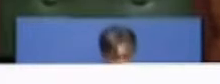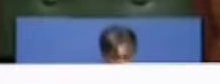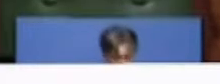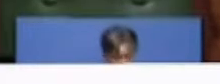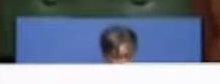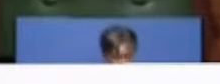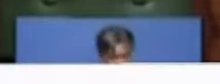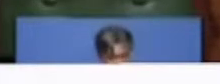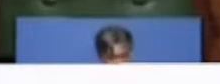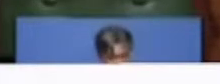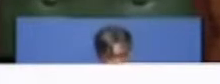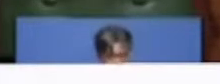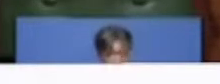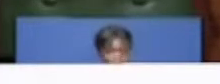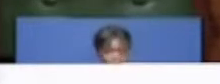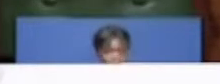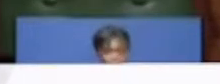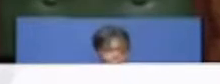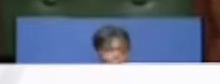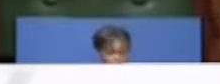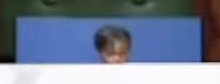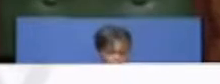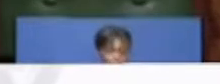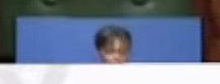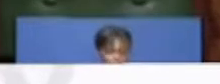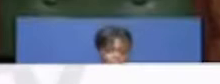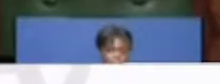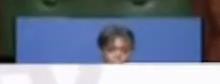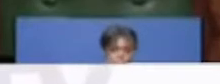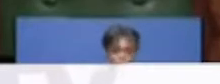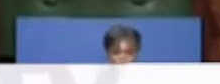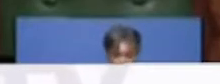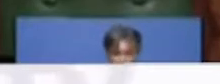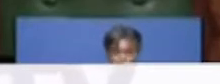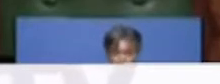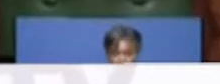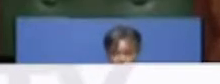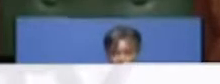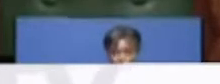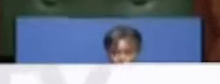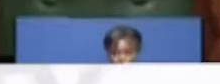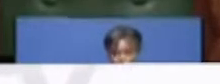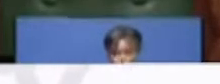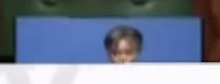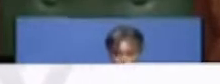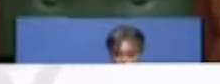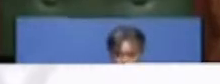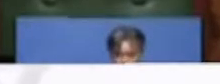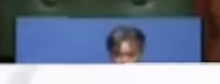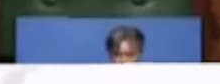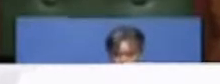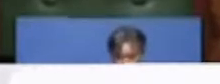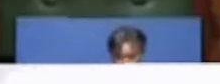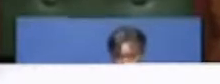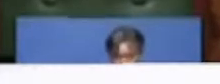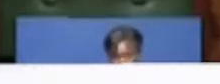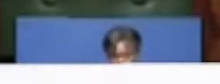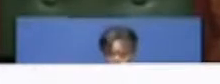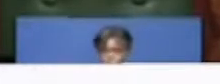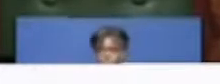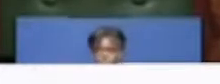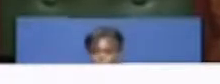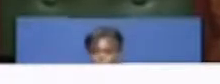direct investment at the time fell by two-thirds, from Kenya shillings 1.8 billion to Kenya shillings 600